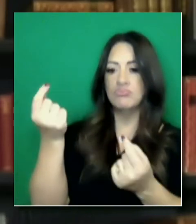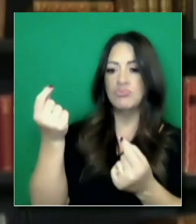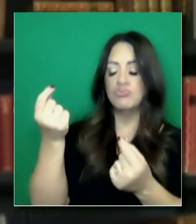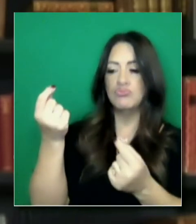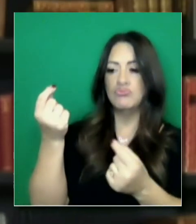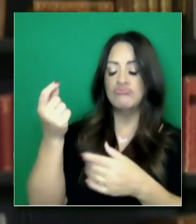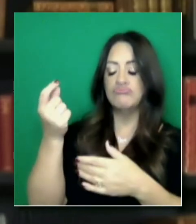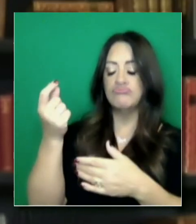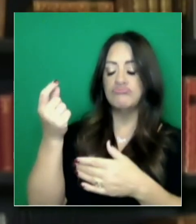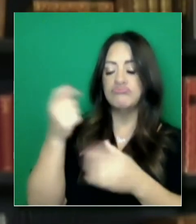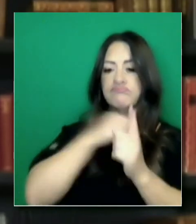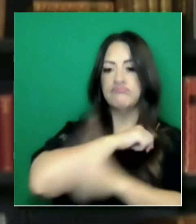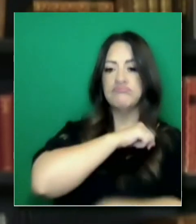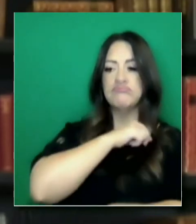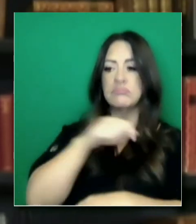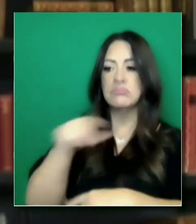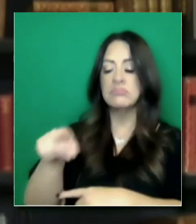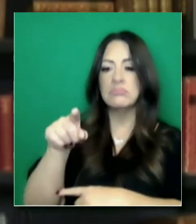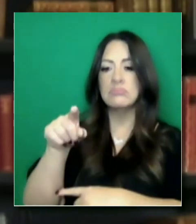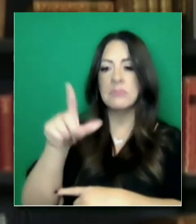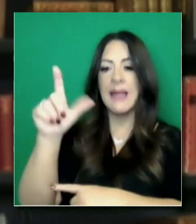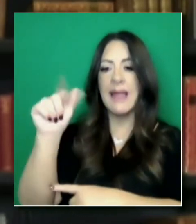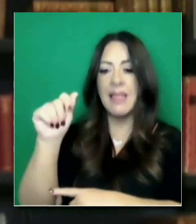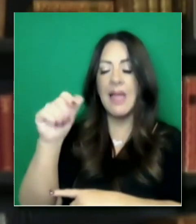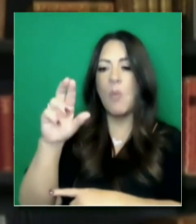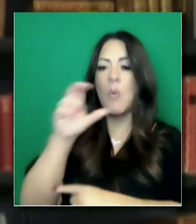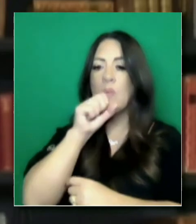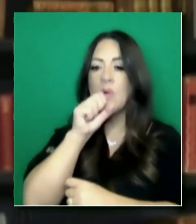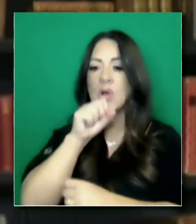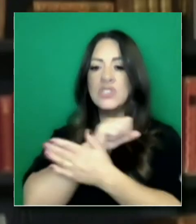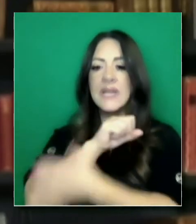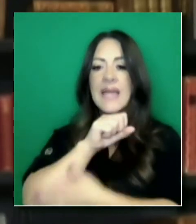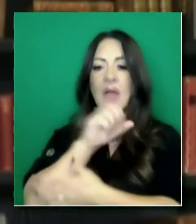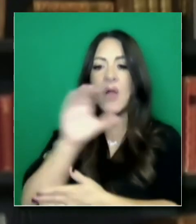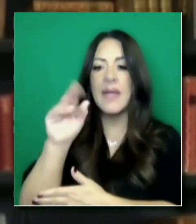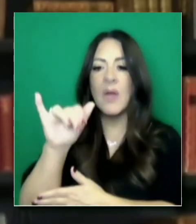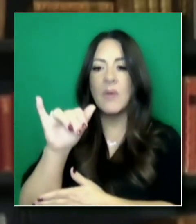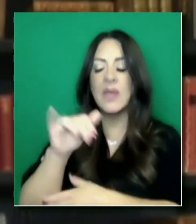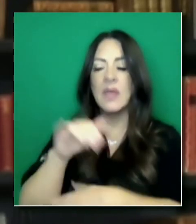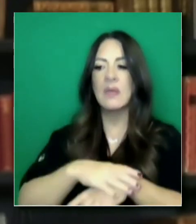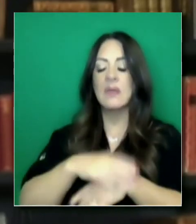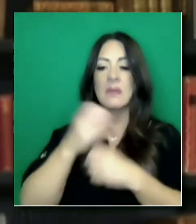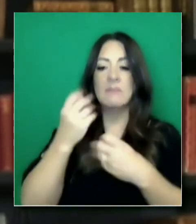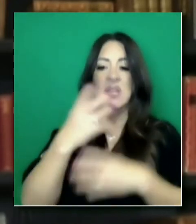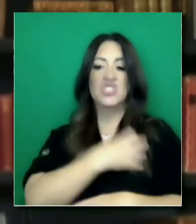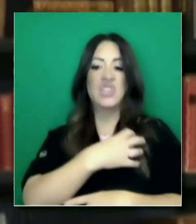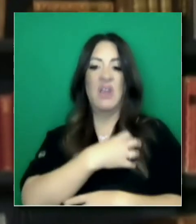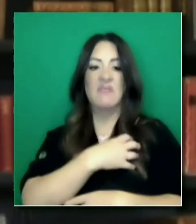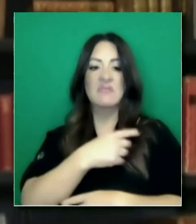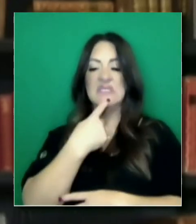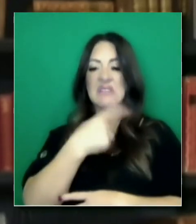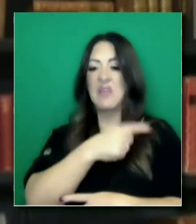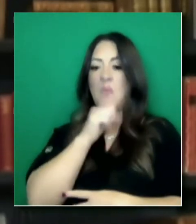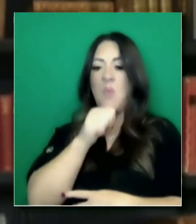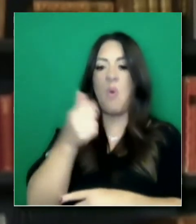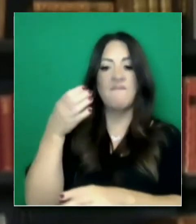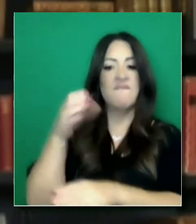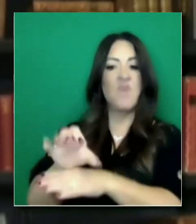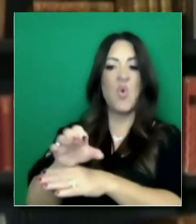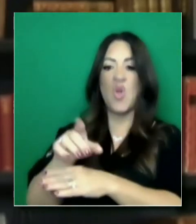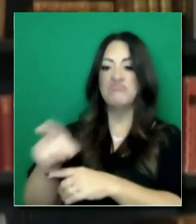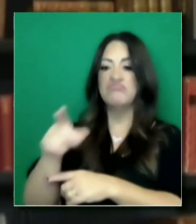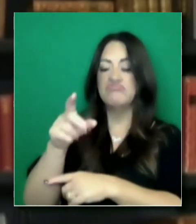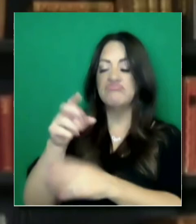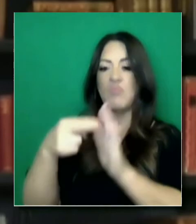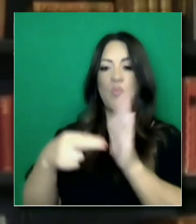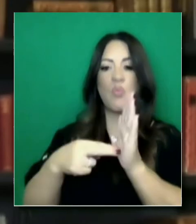two of the most populous and hard-hit counties where the sheriffs have said that they will not enforce the restrictions. Well, it's one thing to say you're